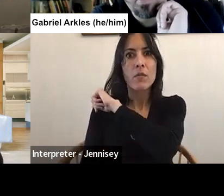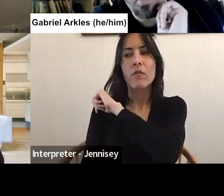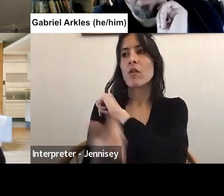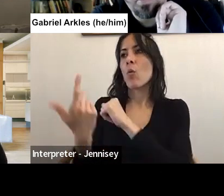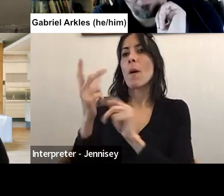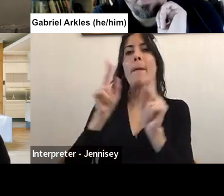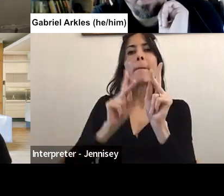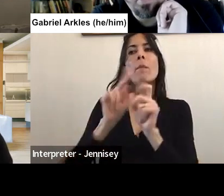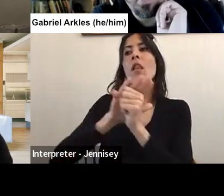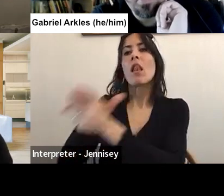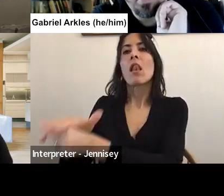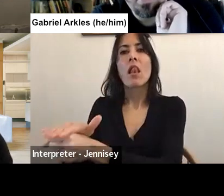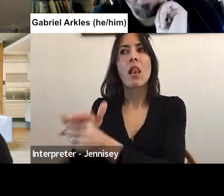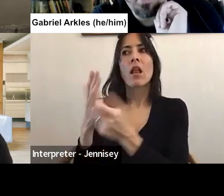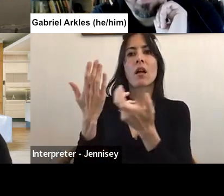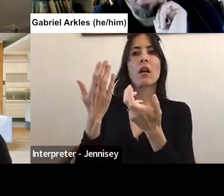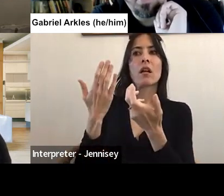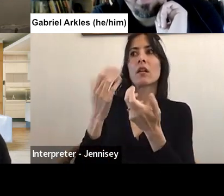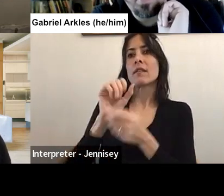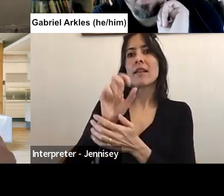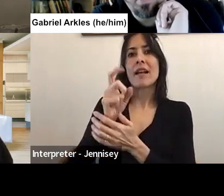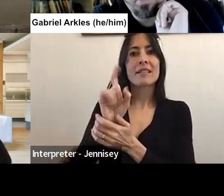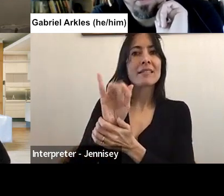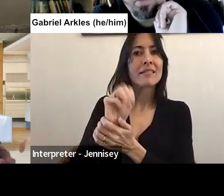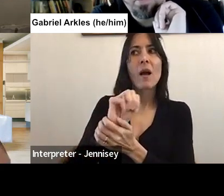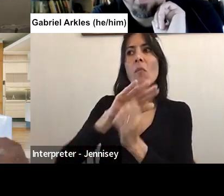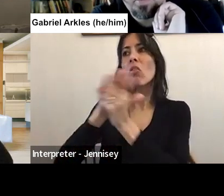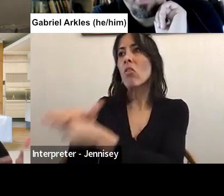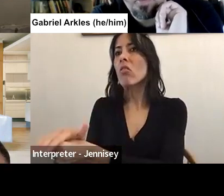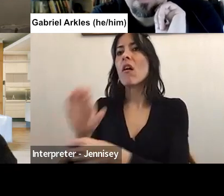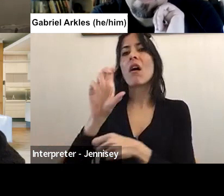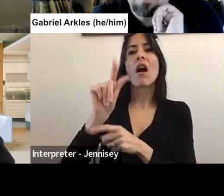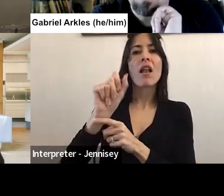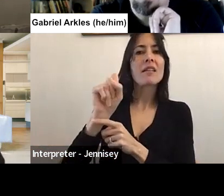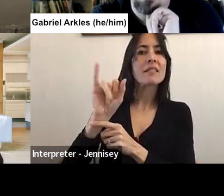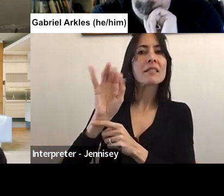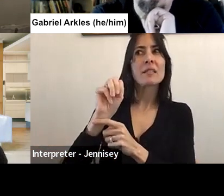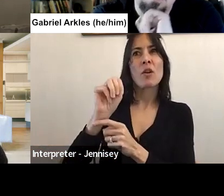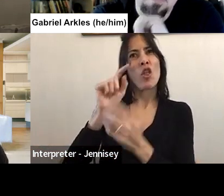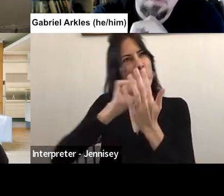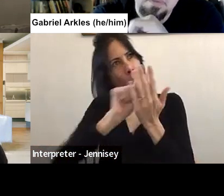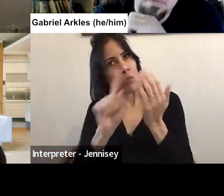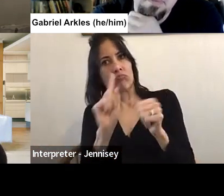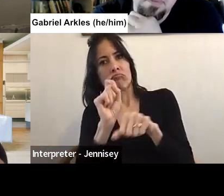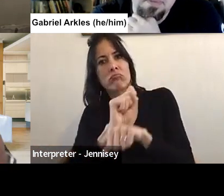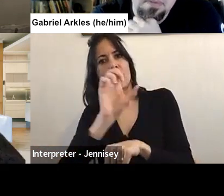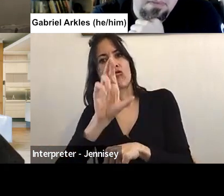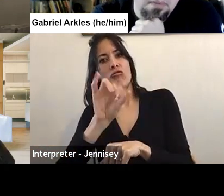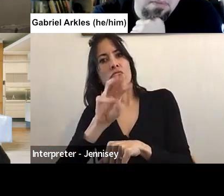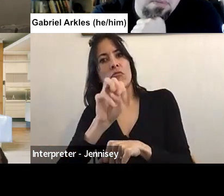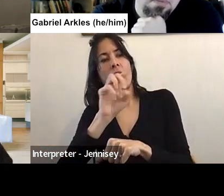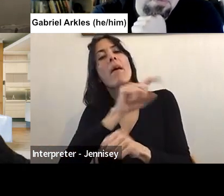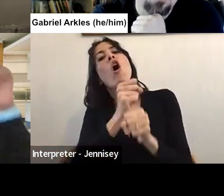transphobia. I define crime as sexism, classism, capitalism, colonization. To me, these are crimes, right?